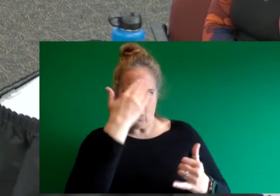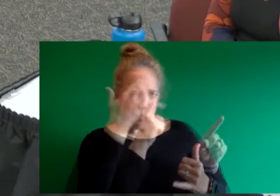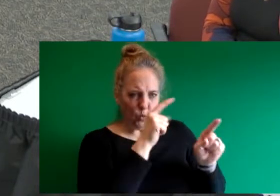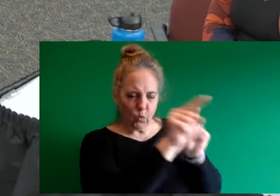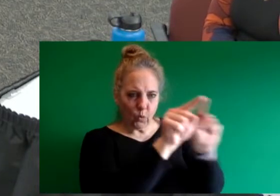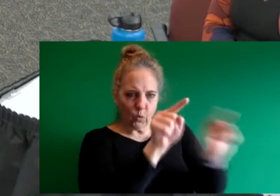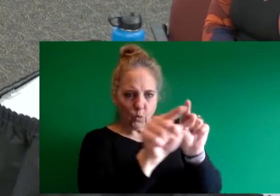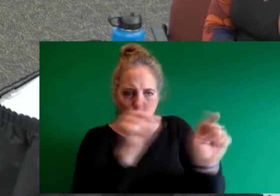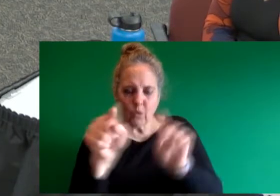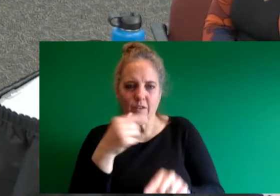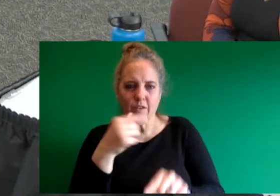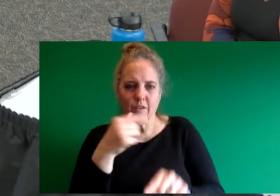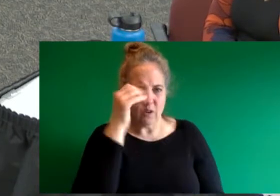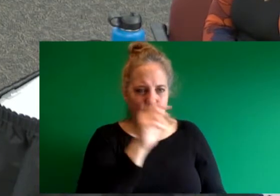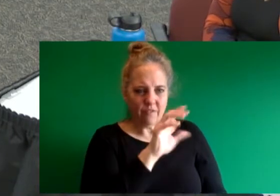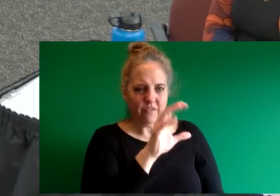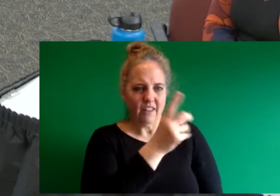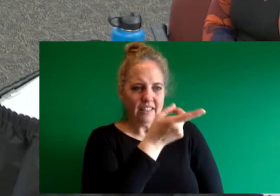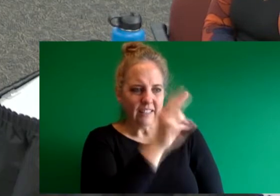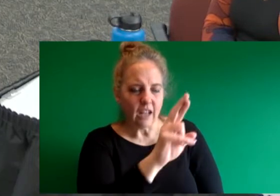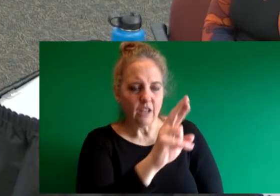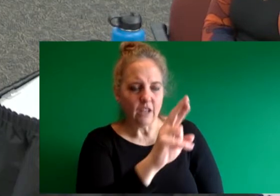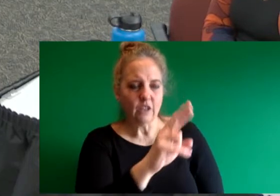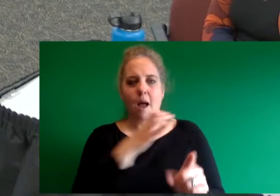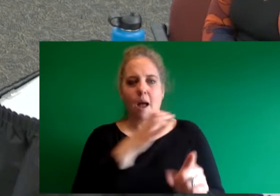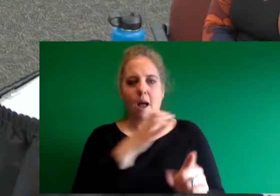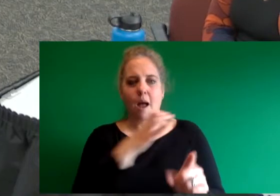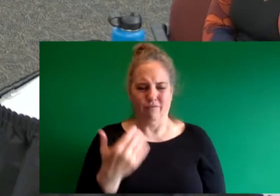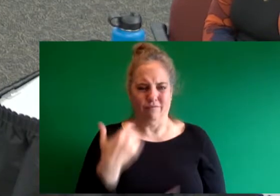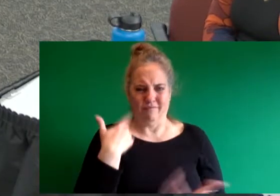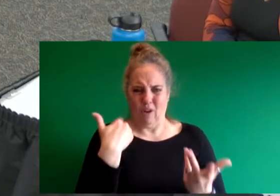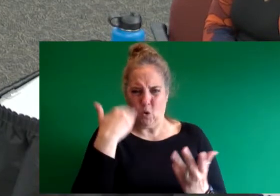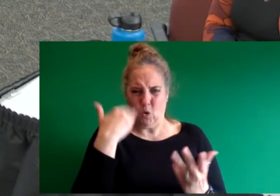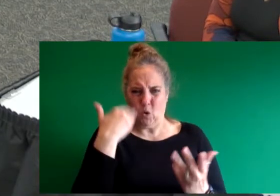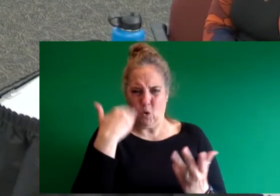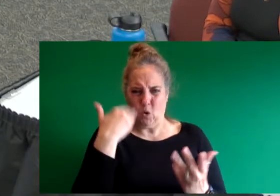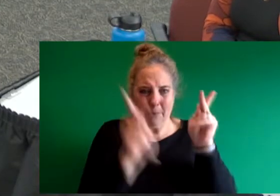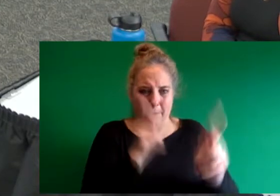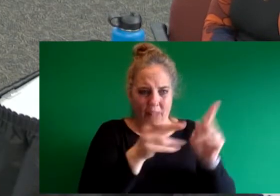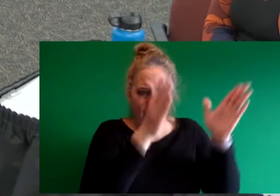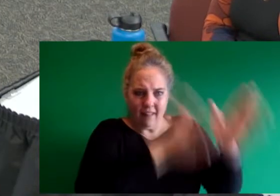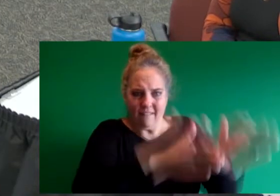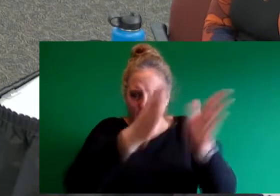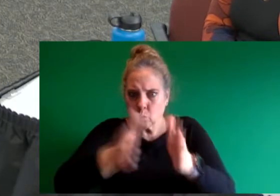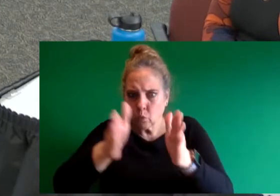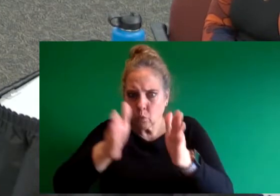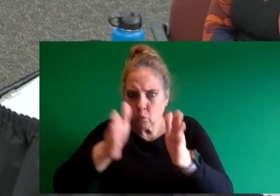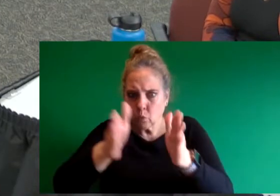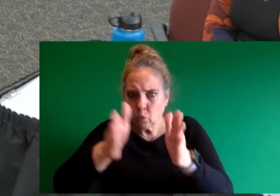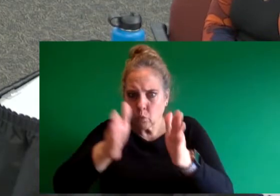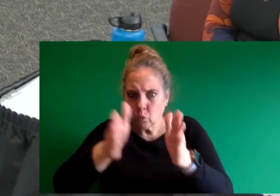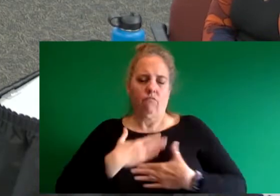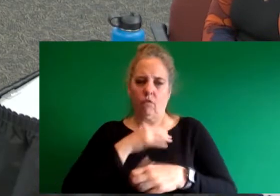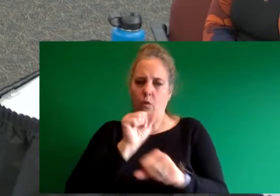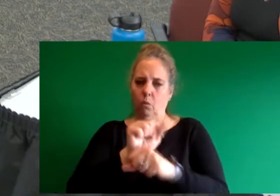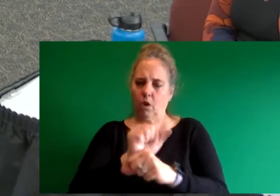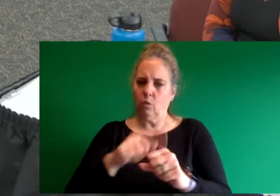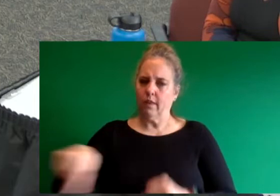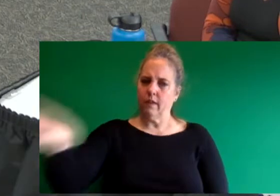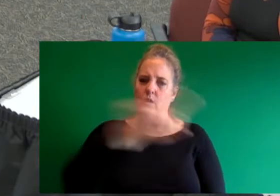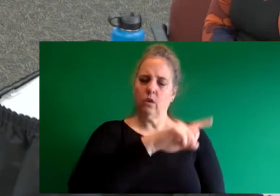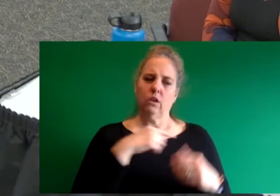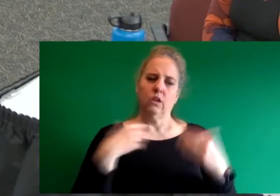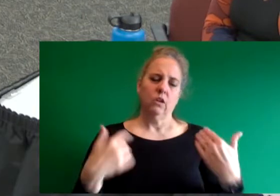real pleasure working with this group of people. And then all the struggles that went on during the last couple of years with COVID